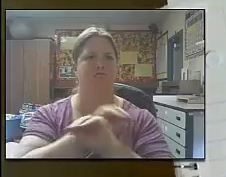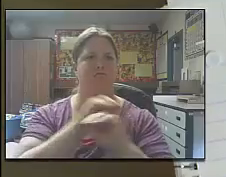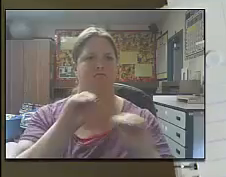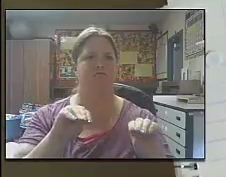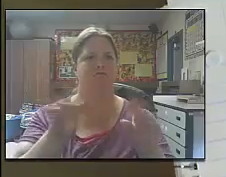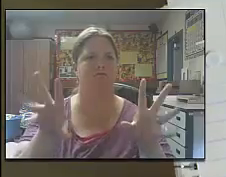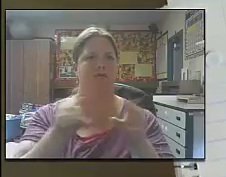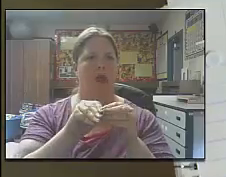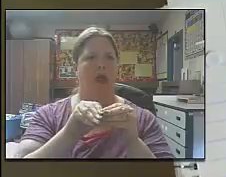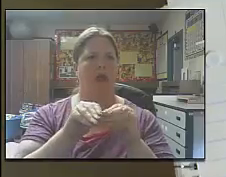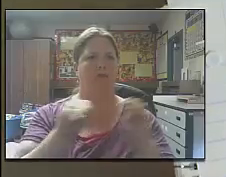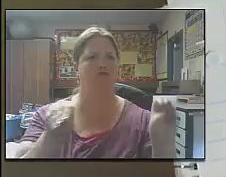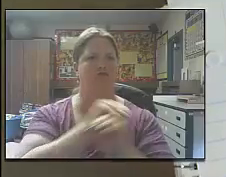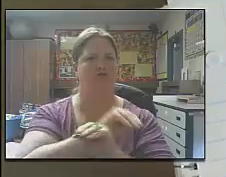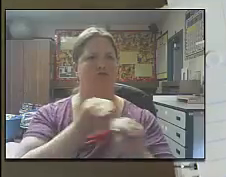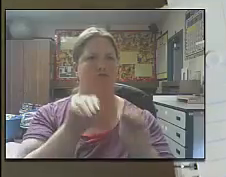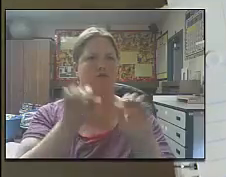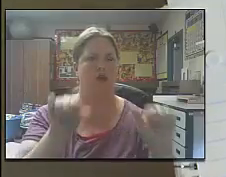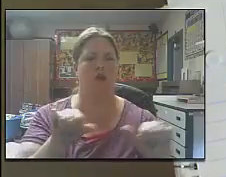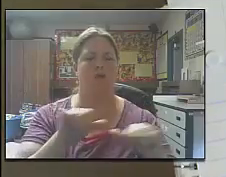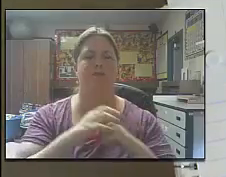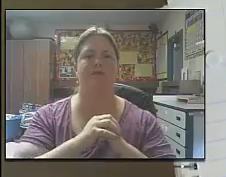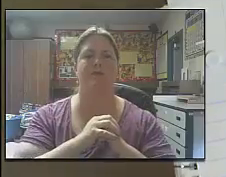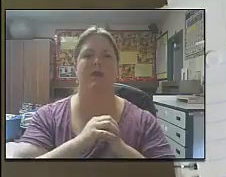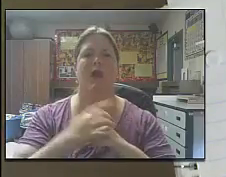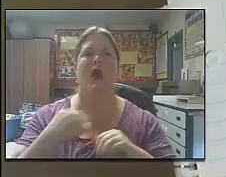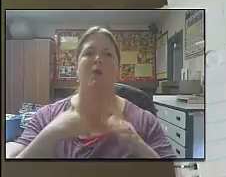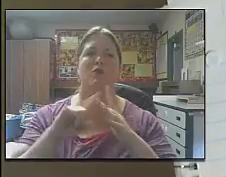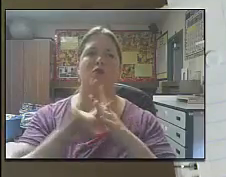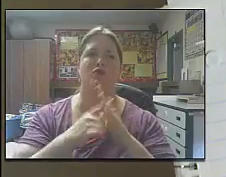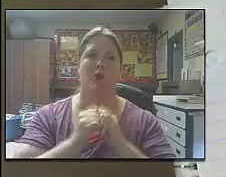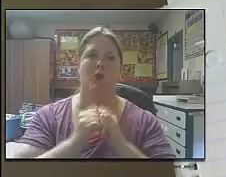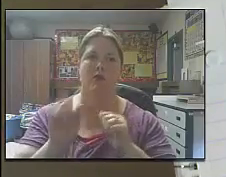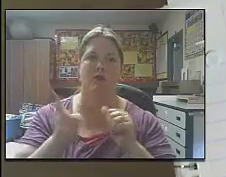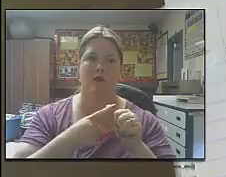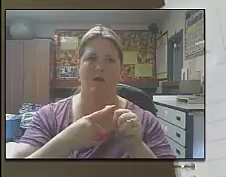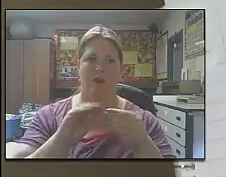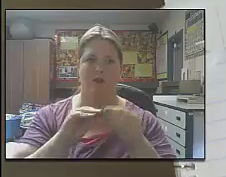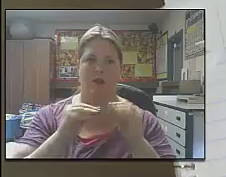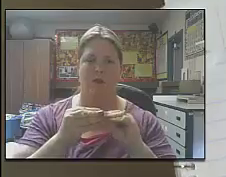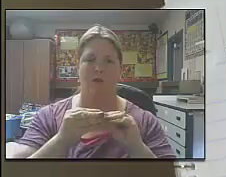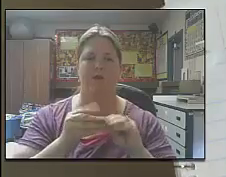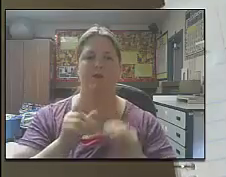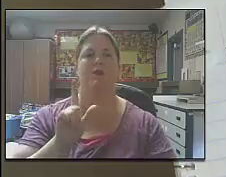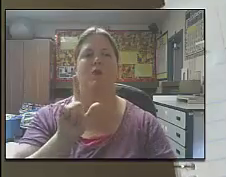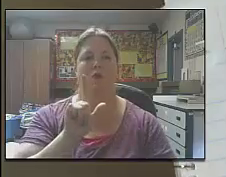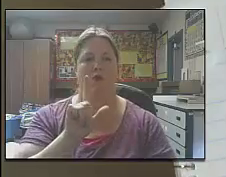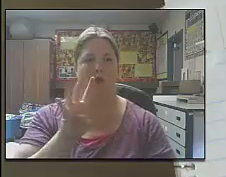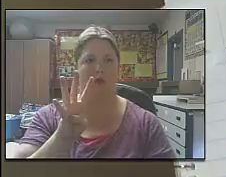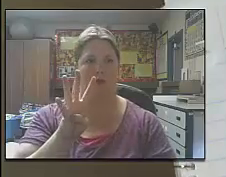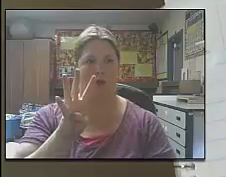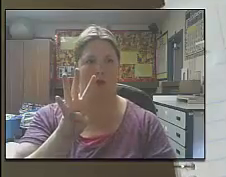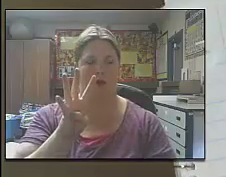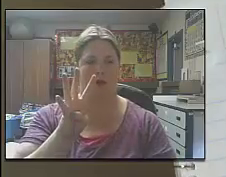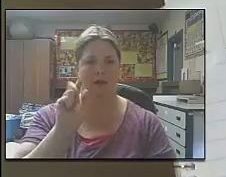move back and forth, and that's okay. I'm going to go ahead and start with the first one. So I'm going to have